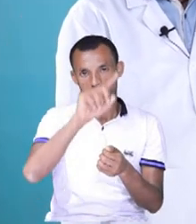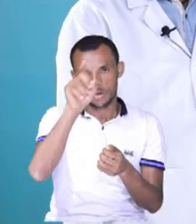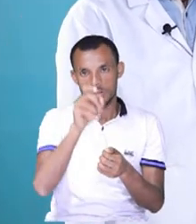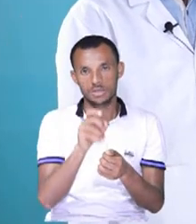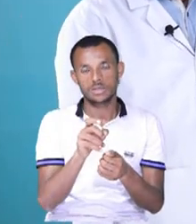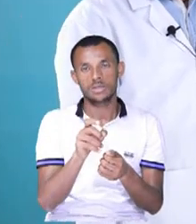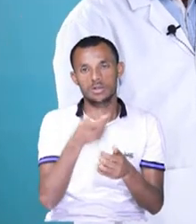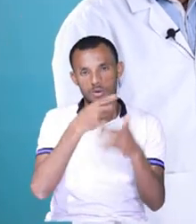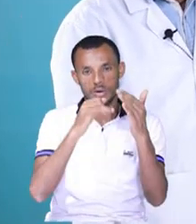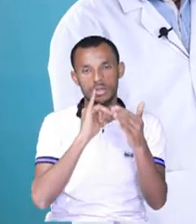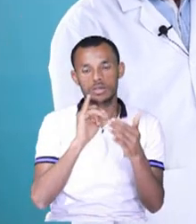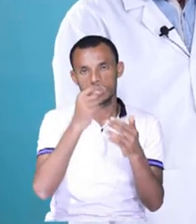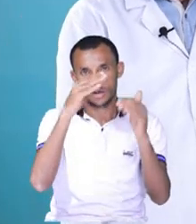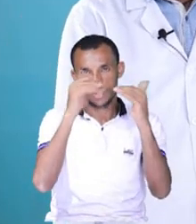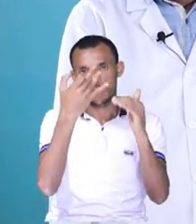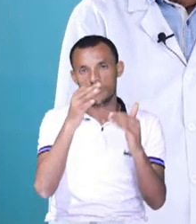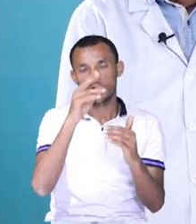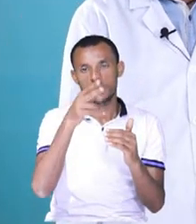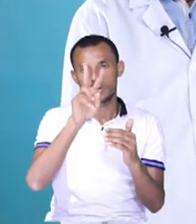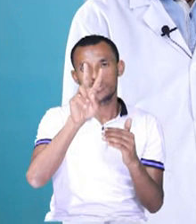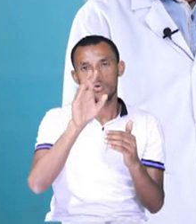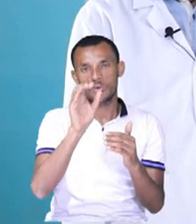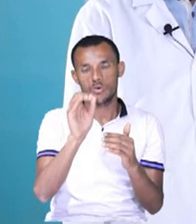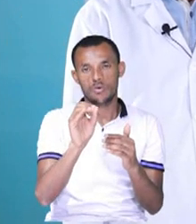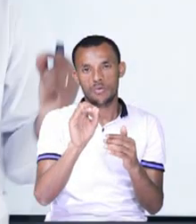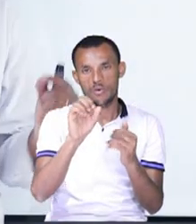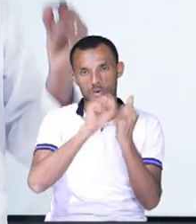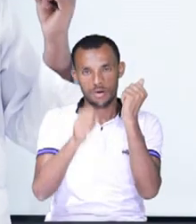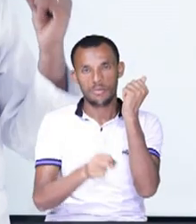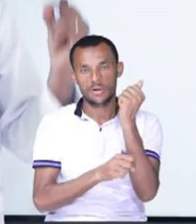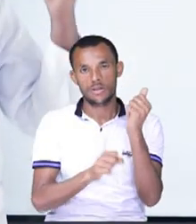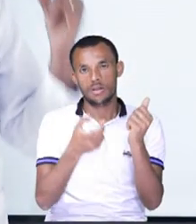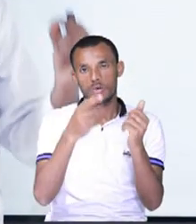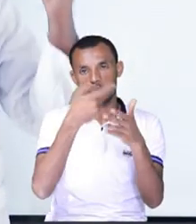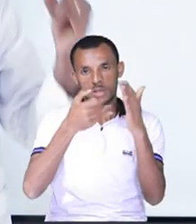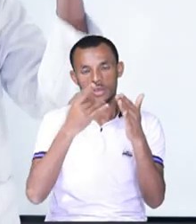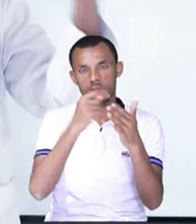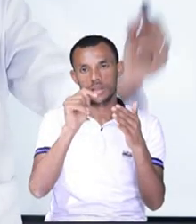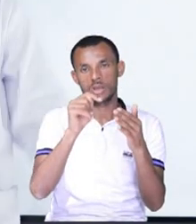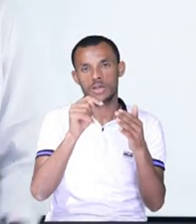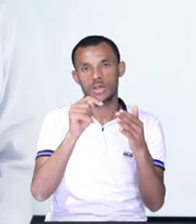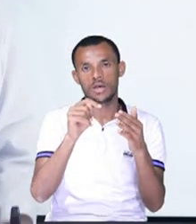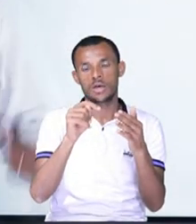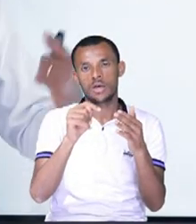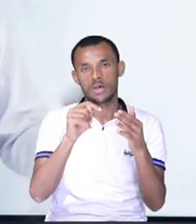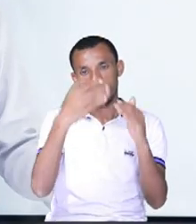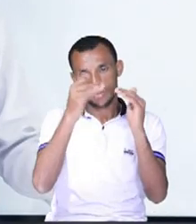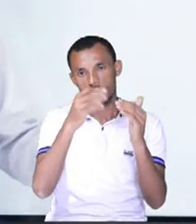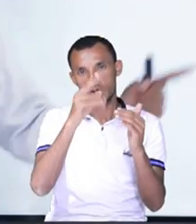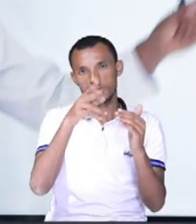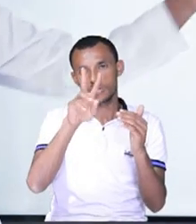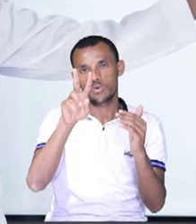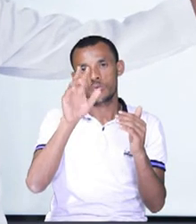is, what is the rate of H2O formed? What is the rate of water formed? In